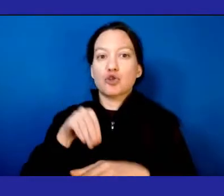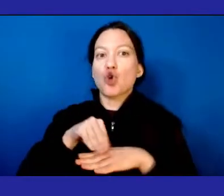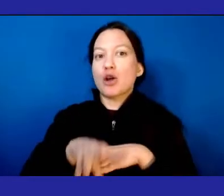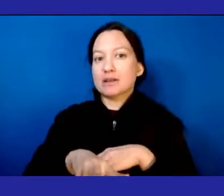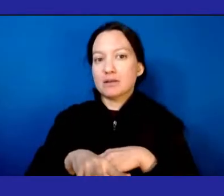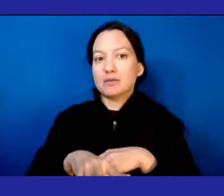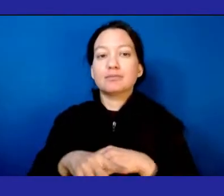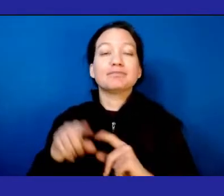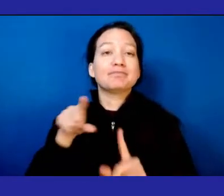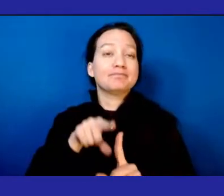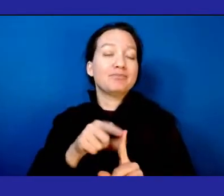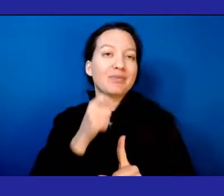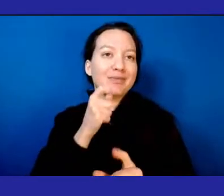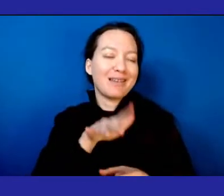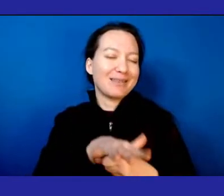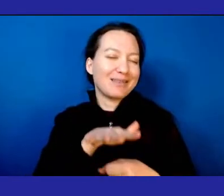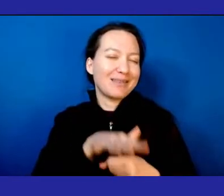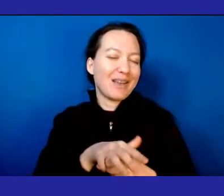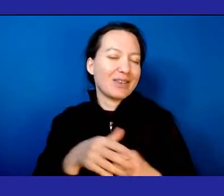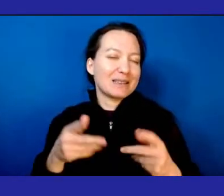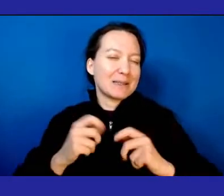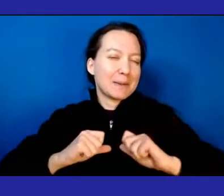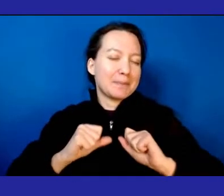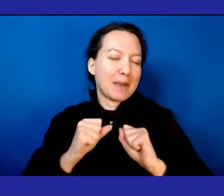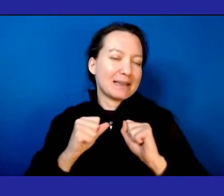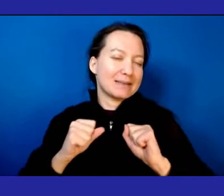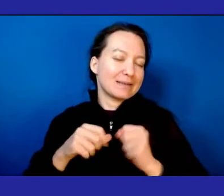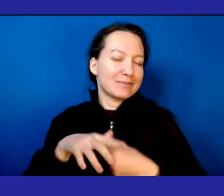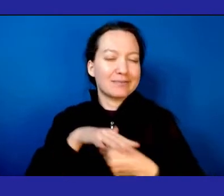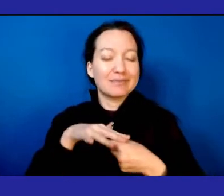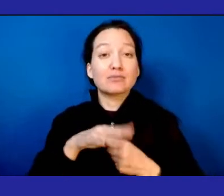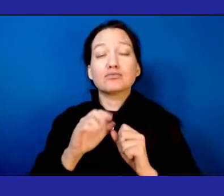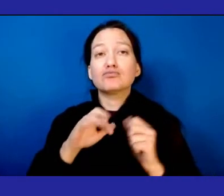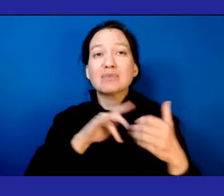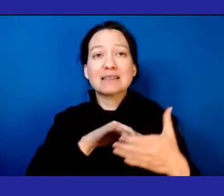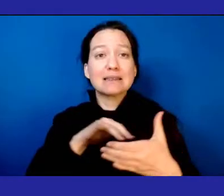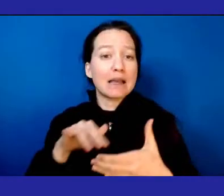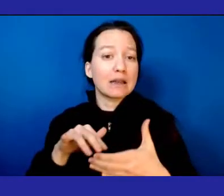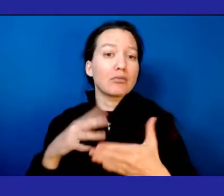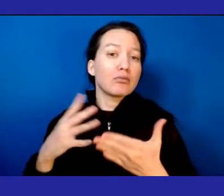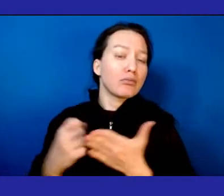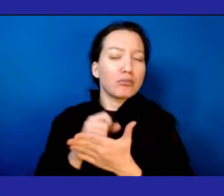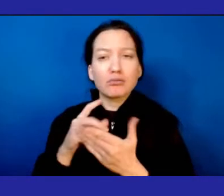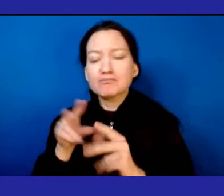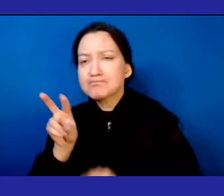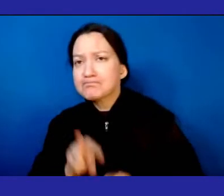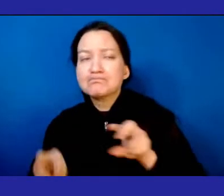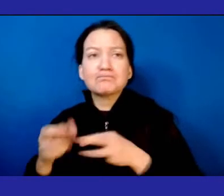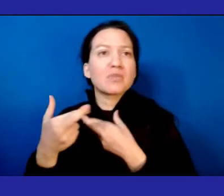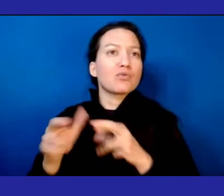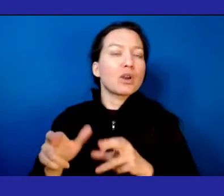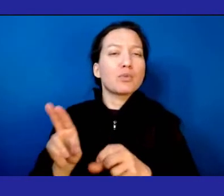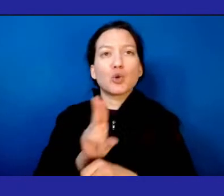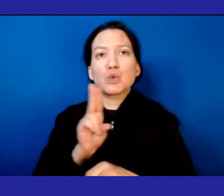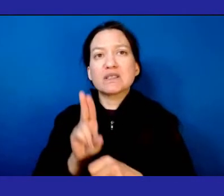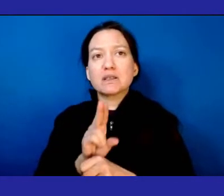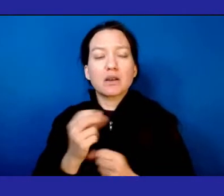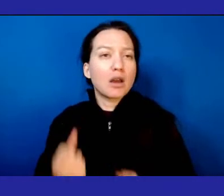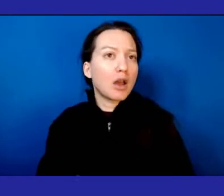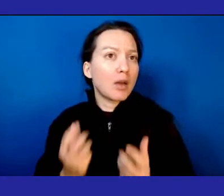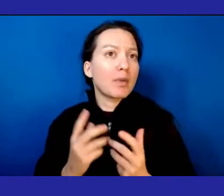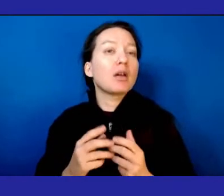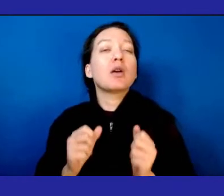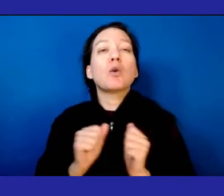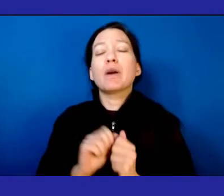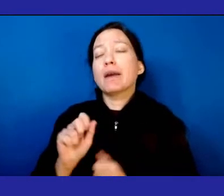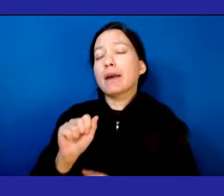lack of space. To address this, we're initiating a study to optimize examination room utilization in ambulatory